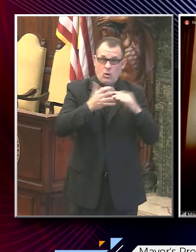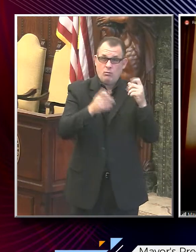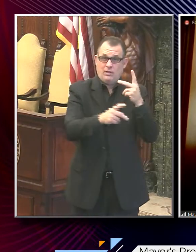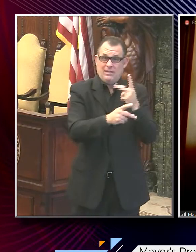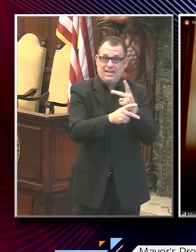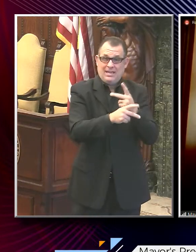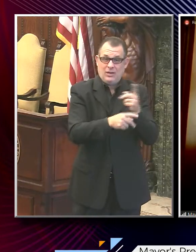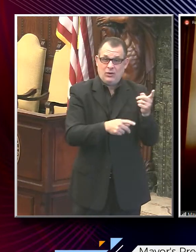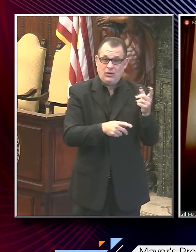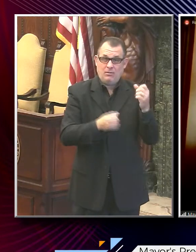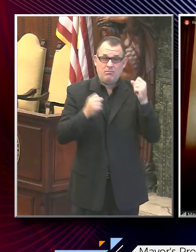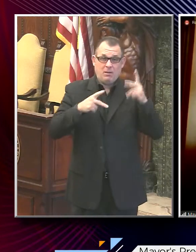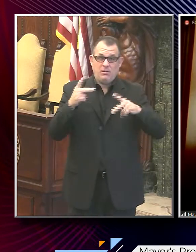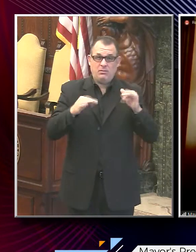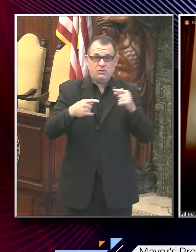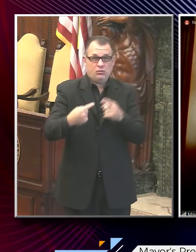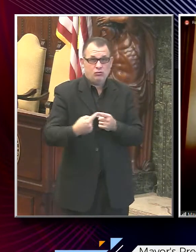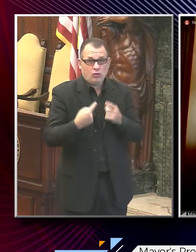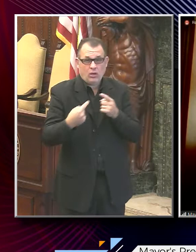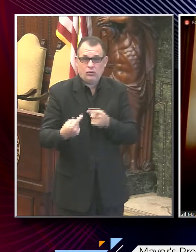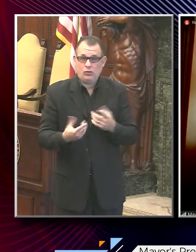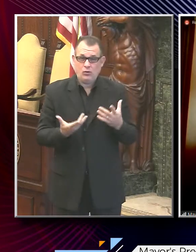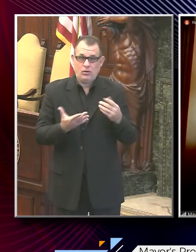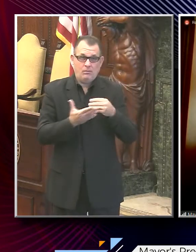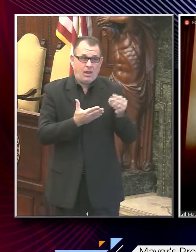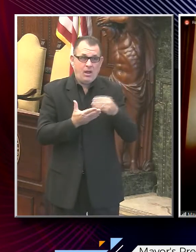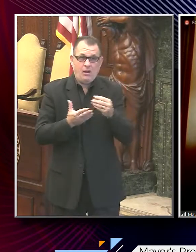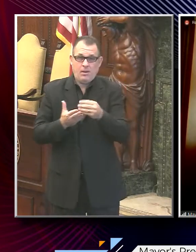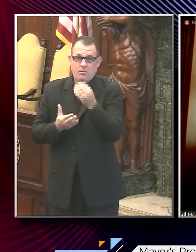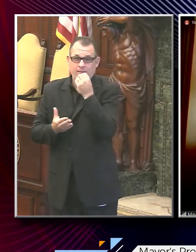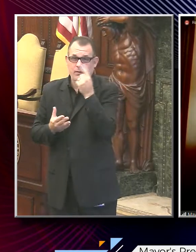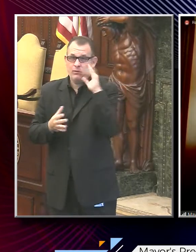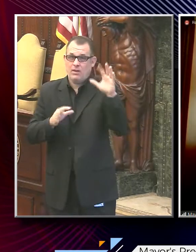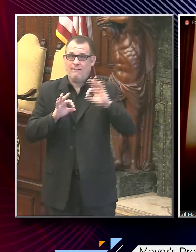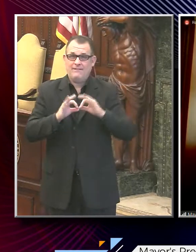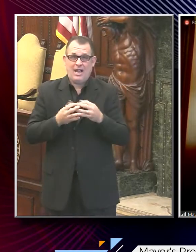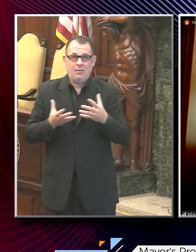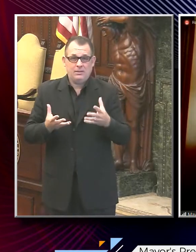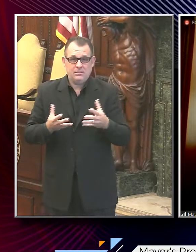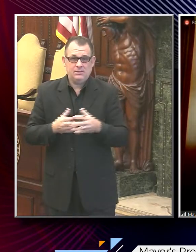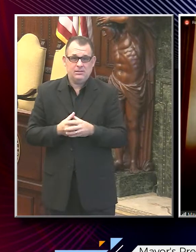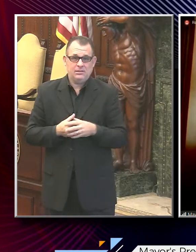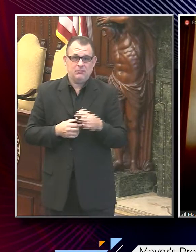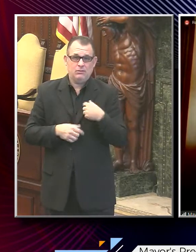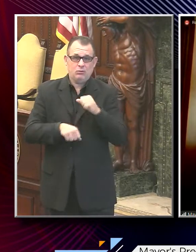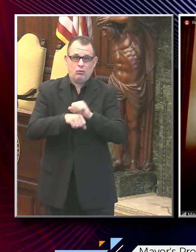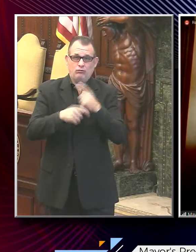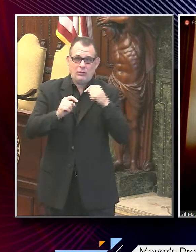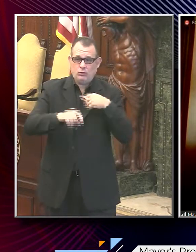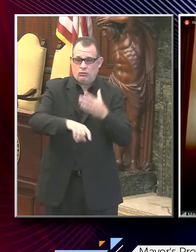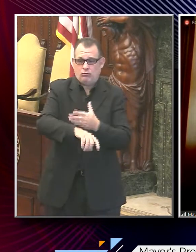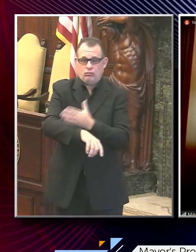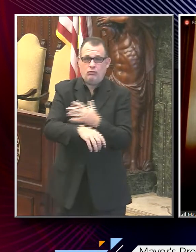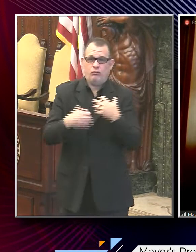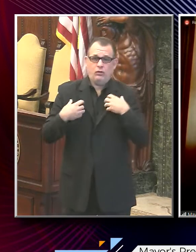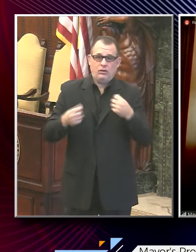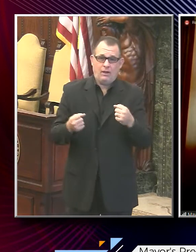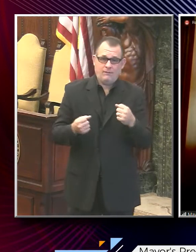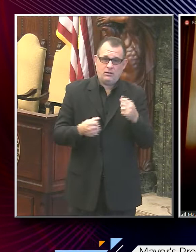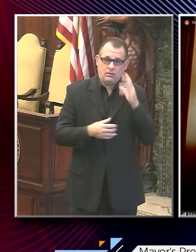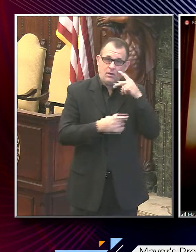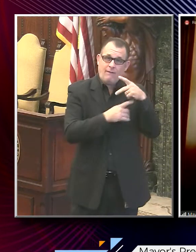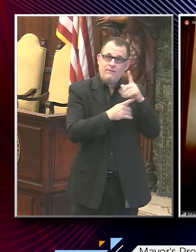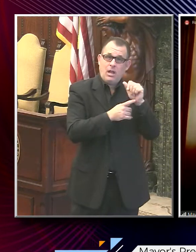Philadelphians continue to struggle putting food on their tables. As we work to recover, we remain grateful for the partnership of Philabundance and Shared